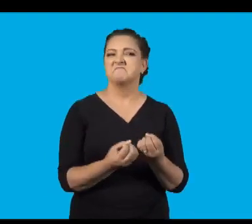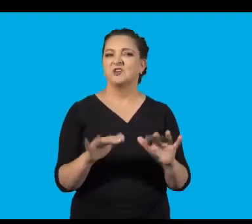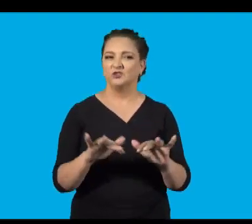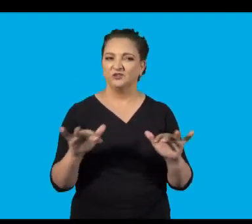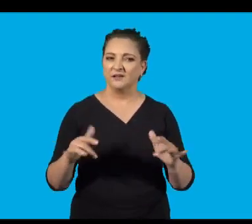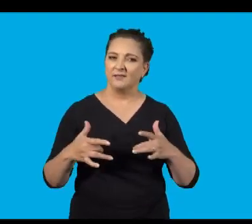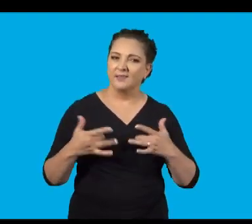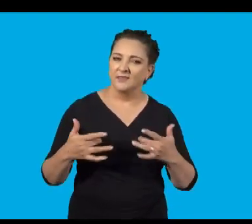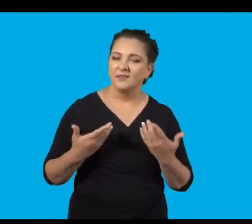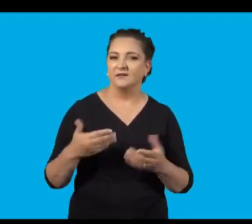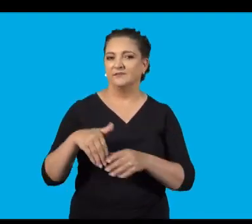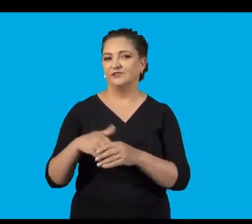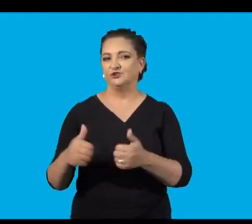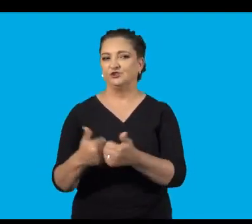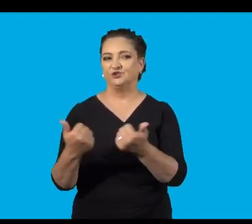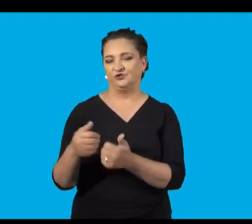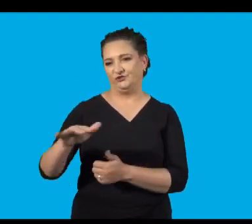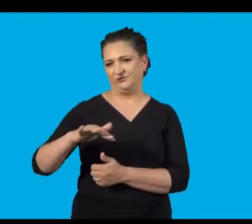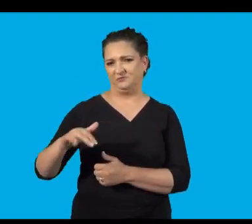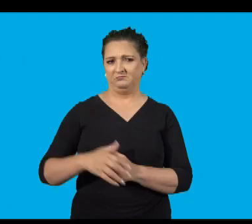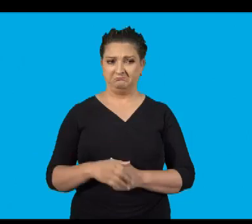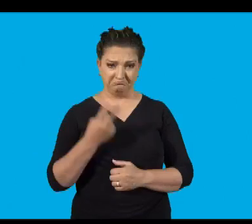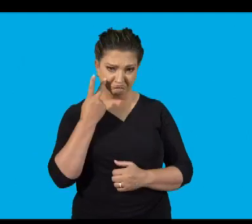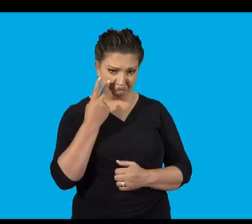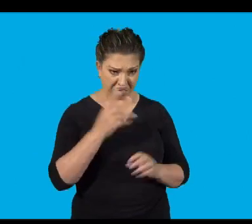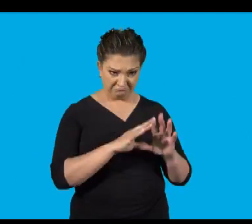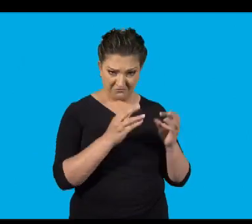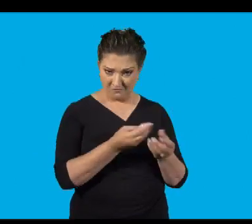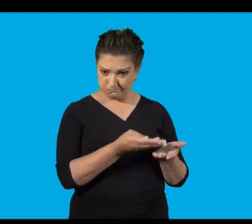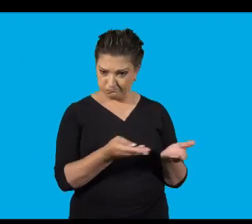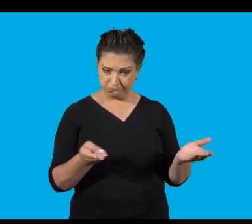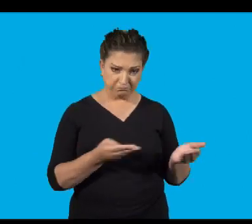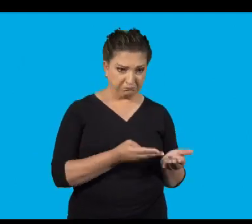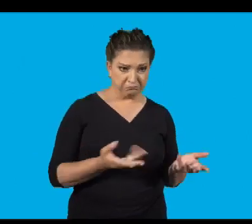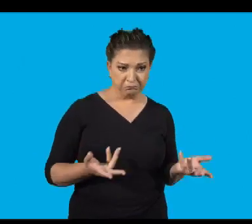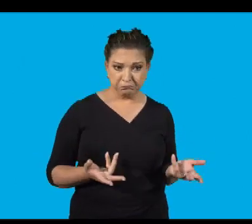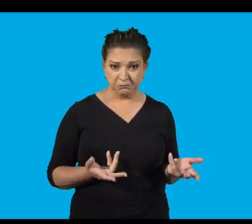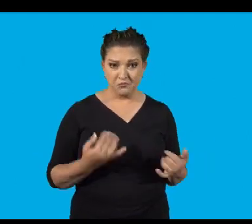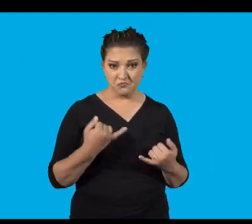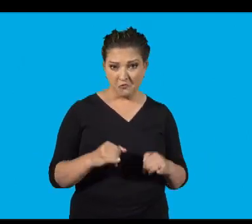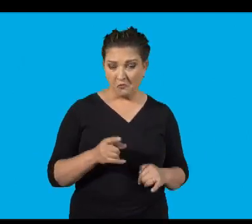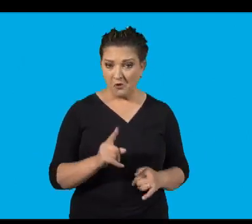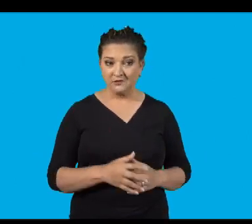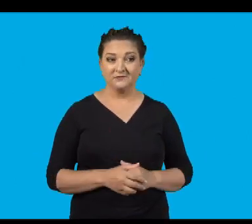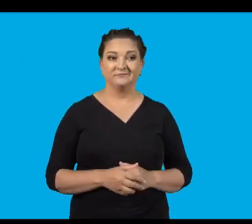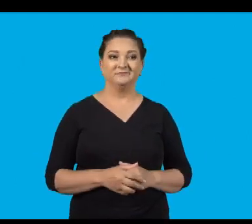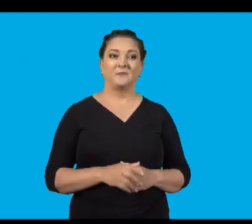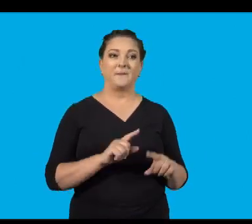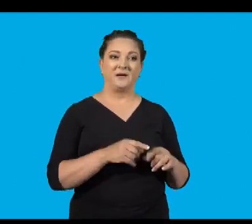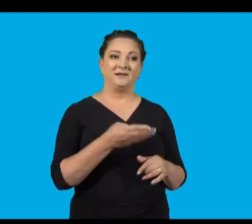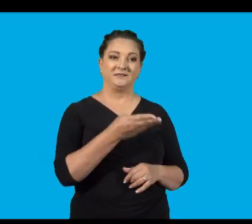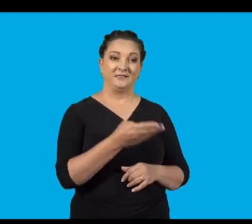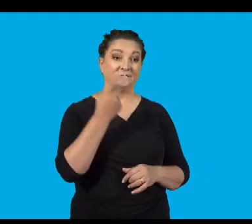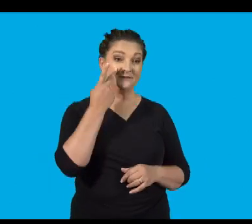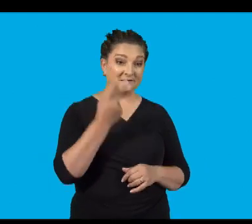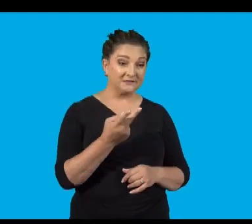our children live in challenging environments. So now you're going to say, but I see everything there. What could possibly be wrong? In